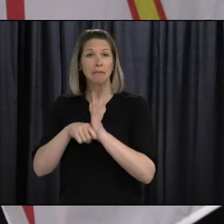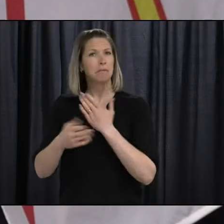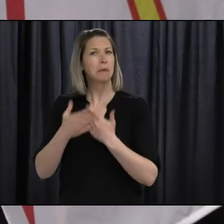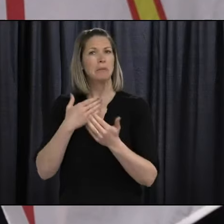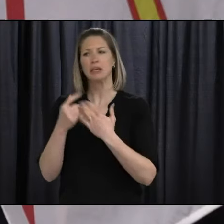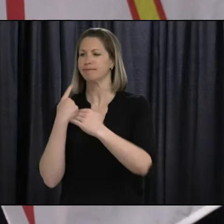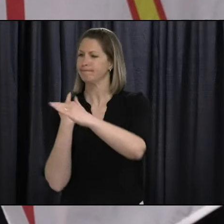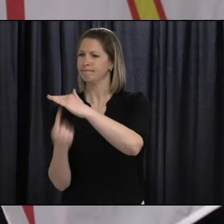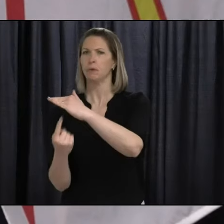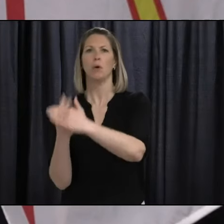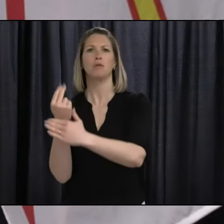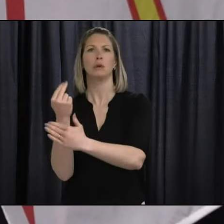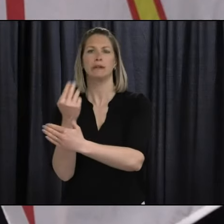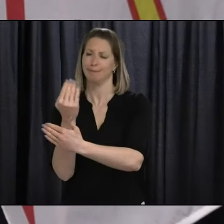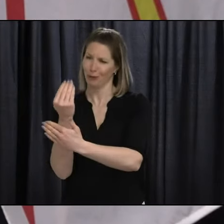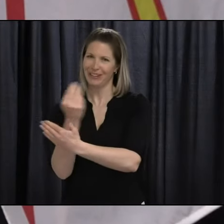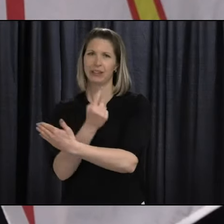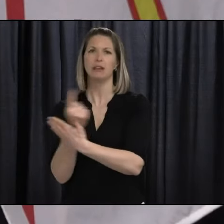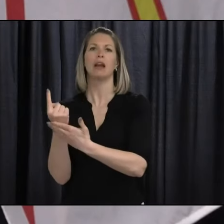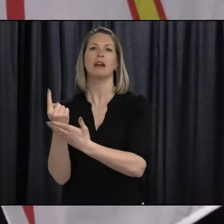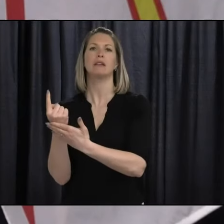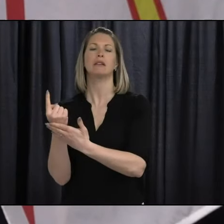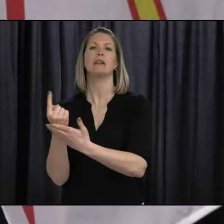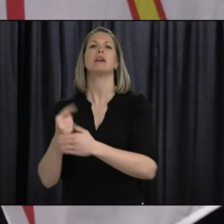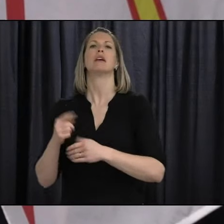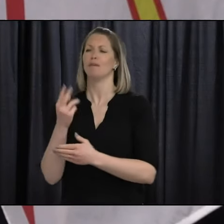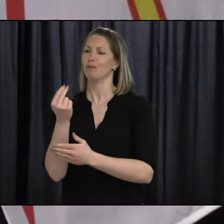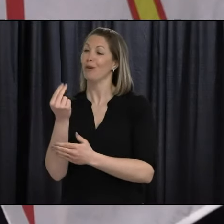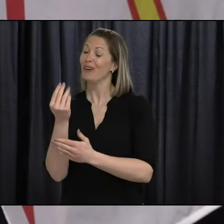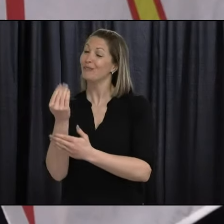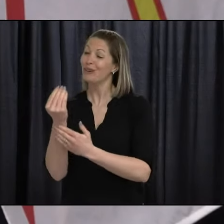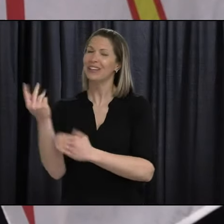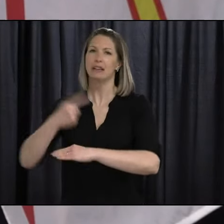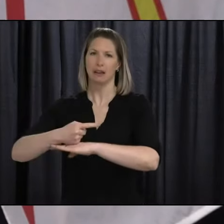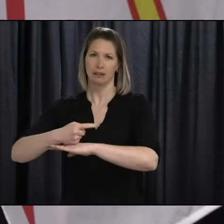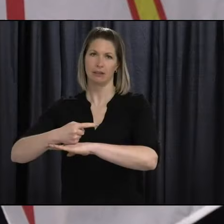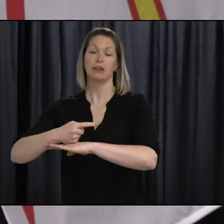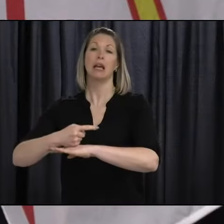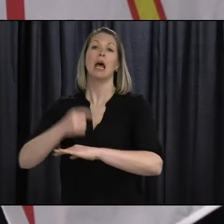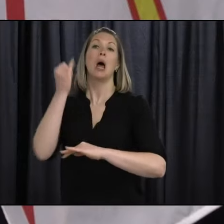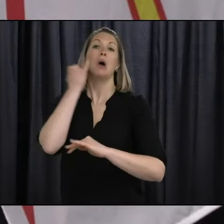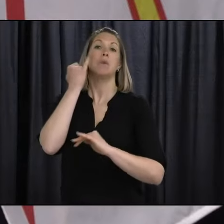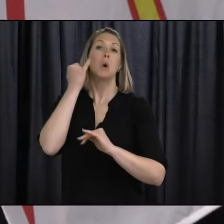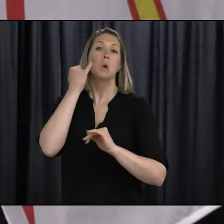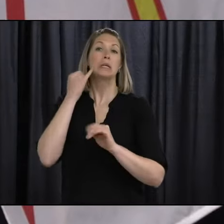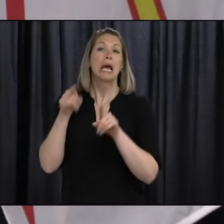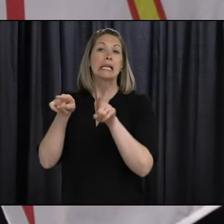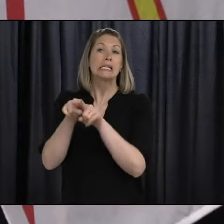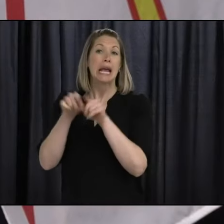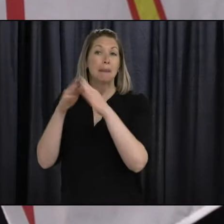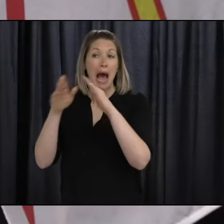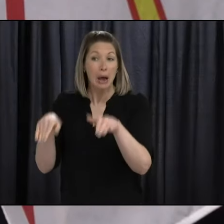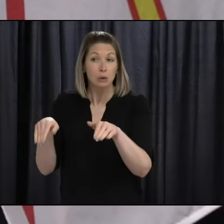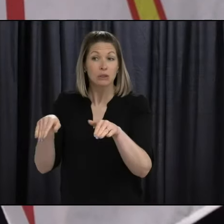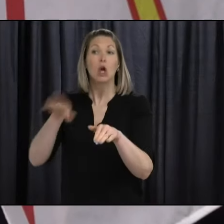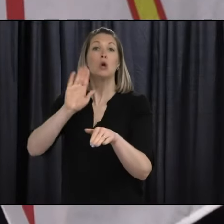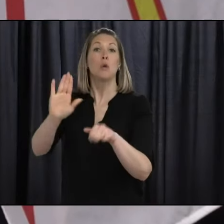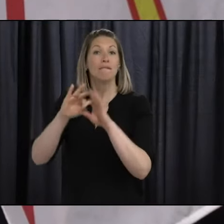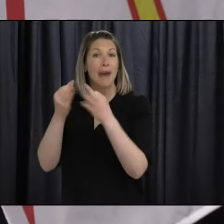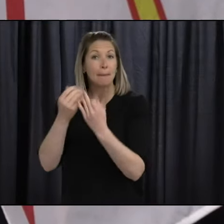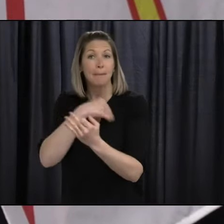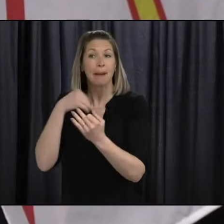household contacts should also self-isolate while you await your test results. If you test positive, please continue to self-isolate. Public